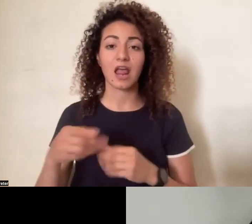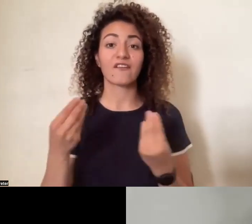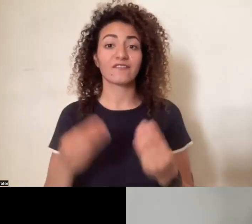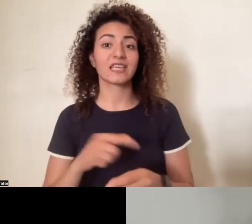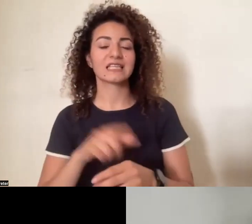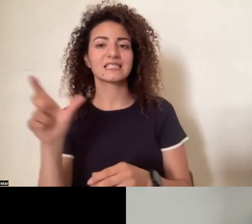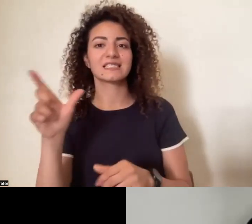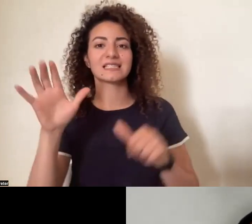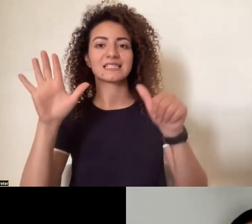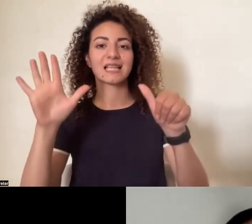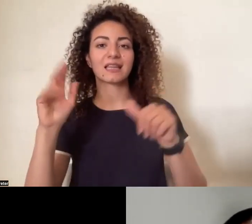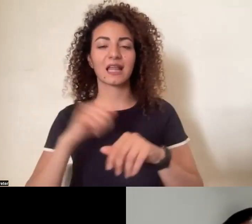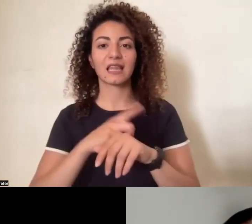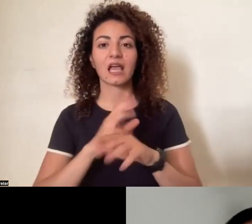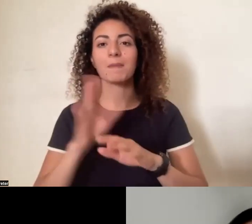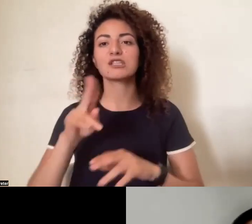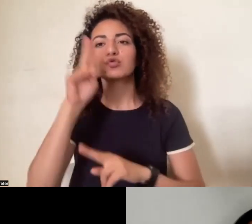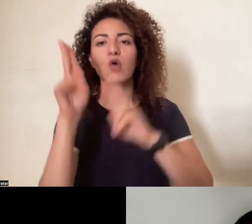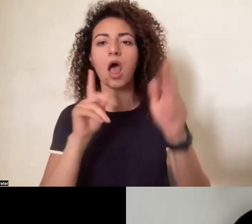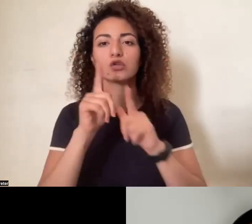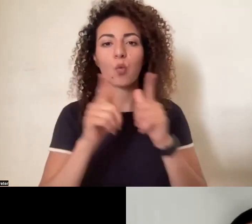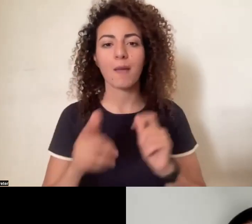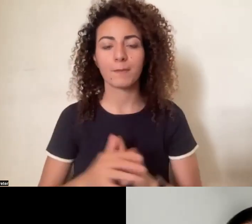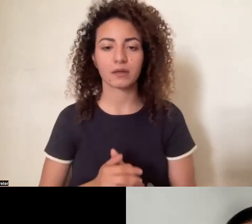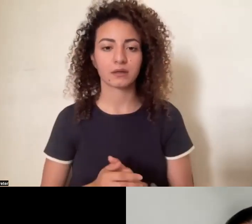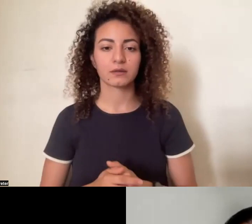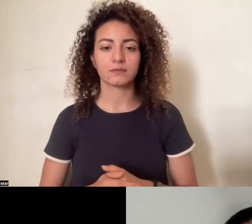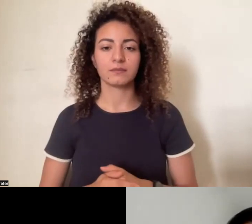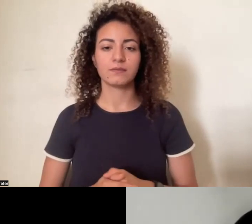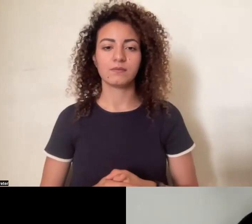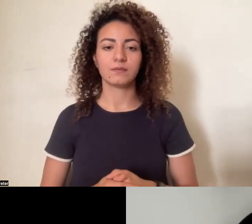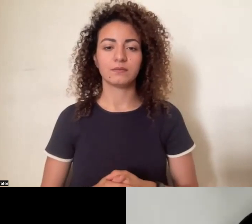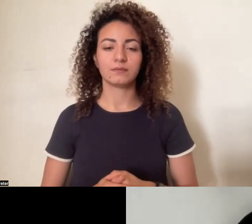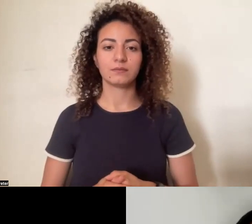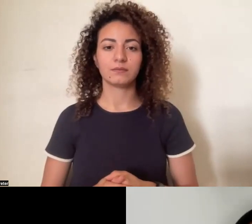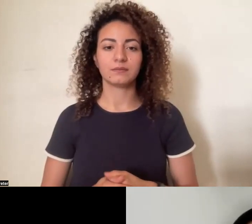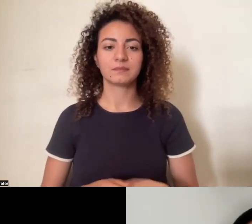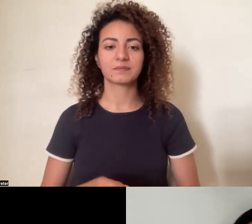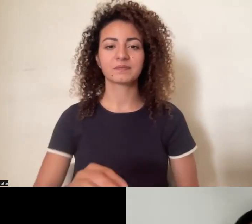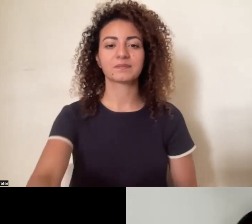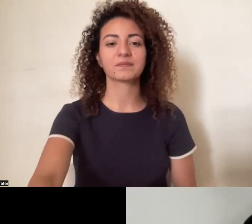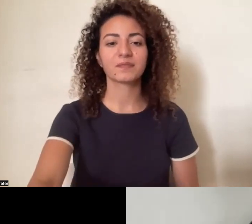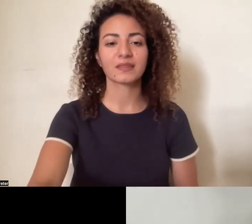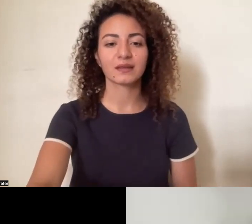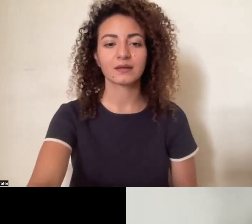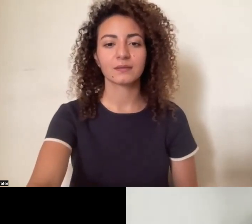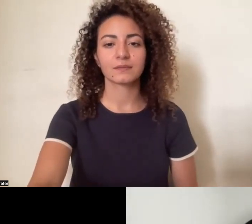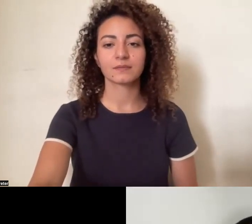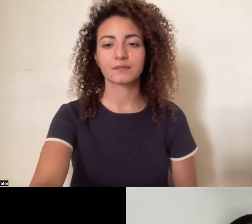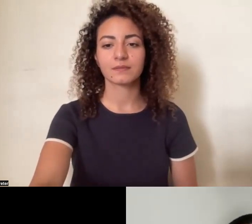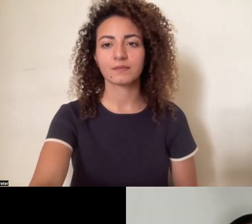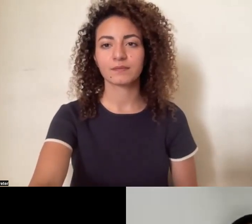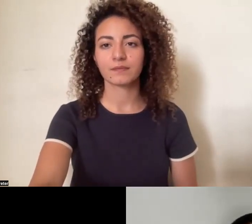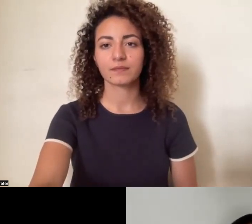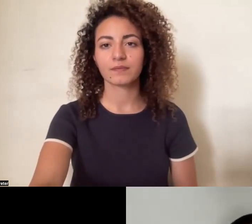minutes for the Q&A part of this. Speaking of consultation, right? We have not been very